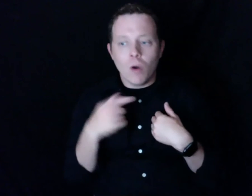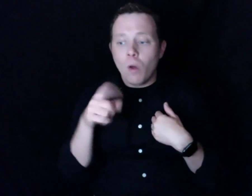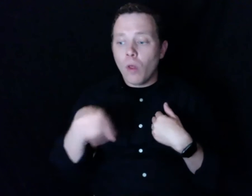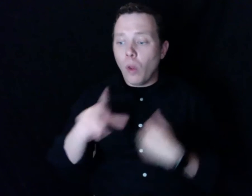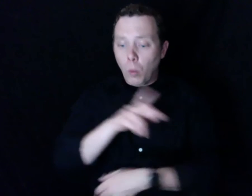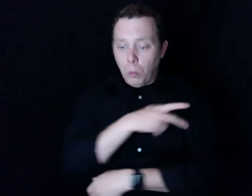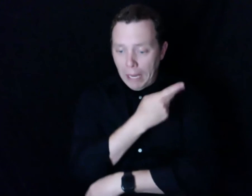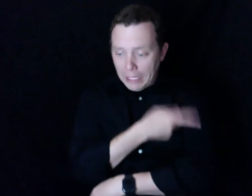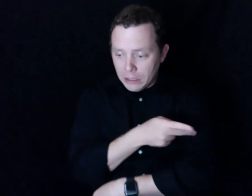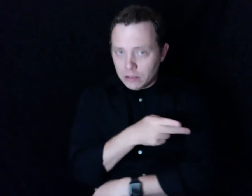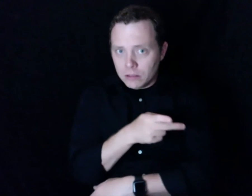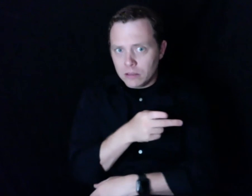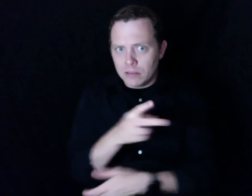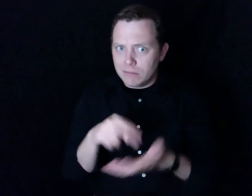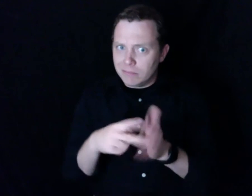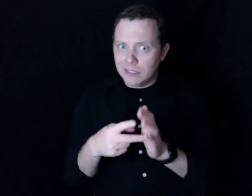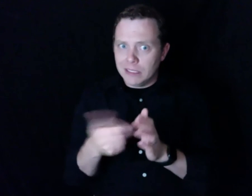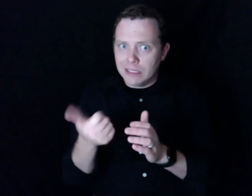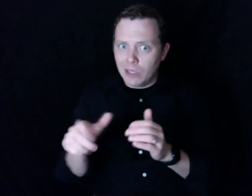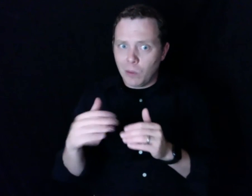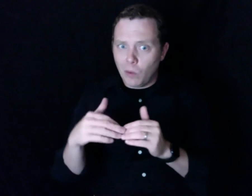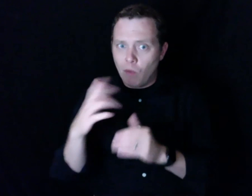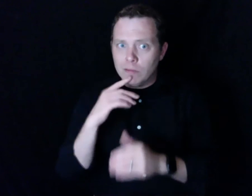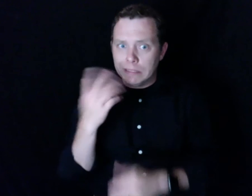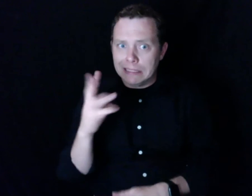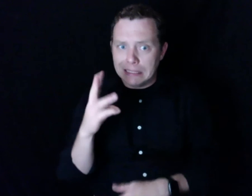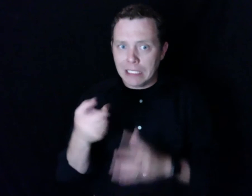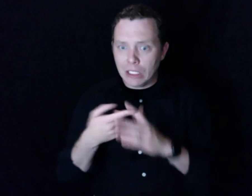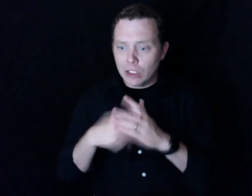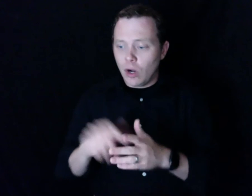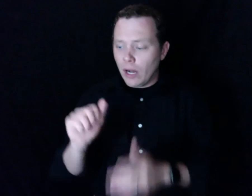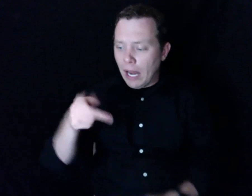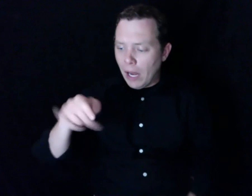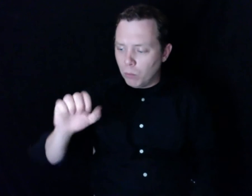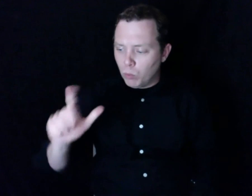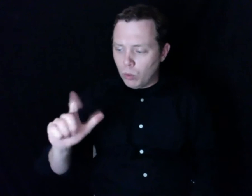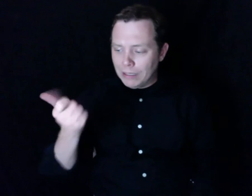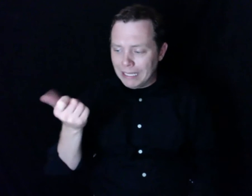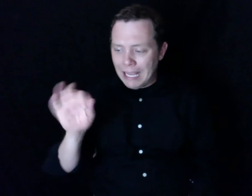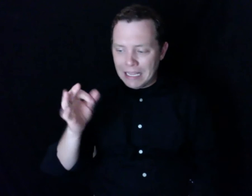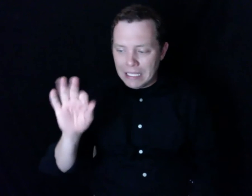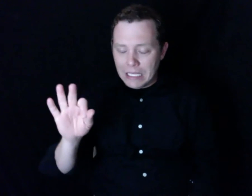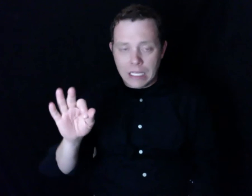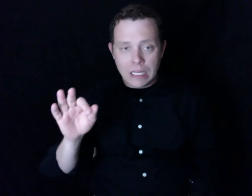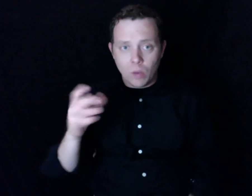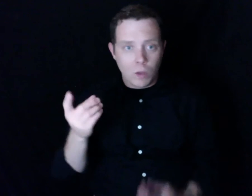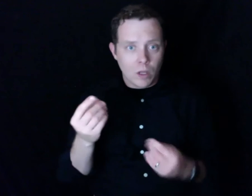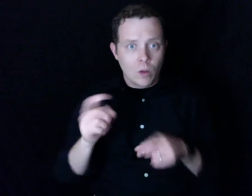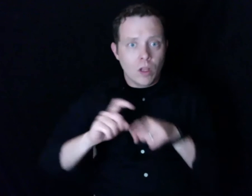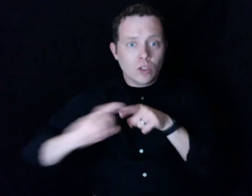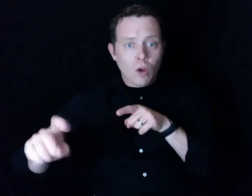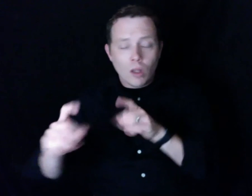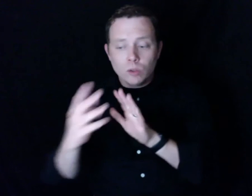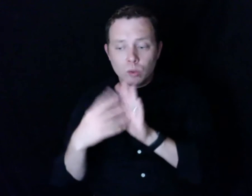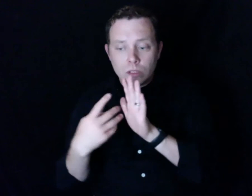be everybody over the age of 16, starting on April 19th, they would just call to schedule their